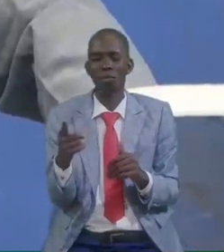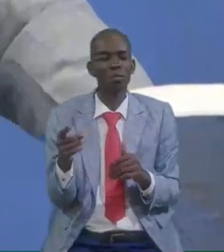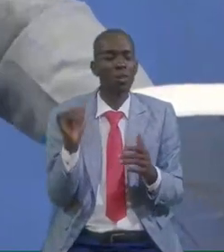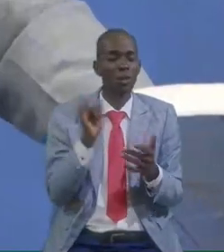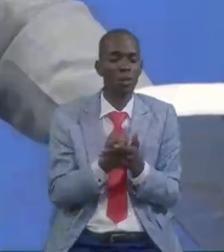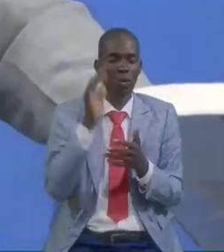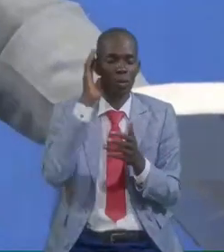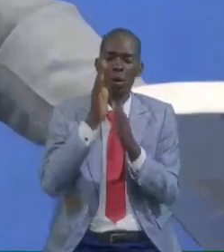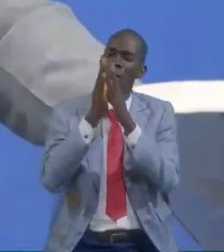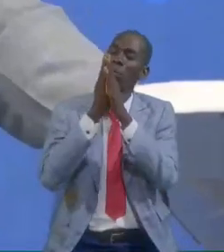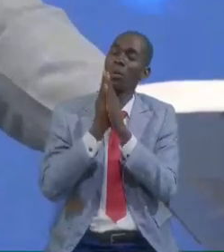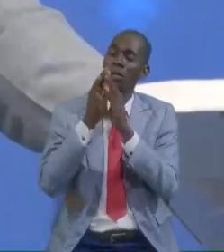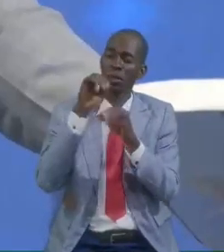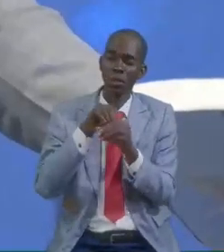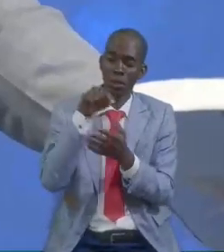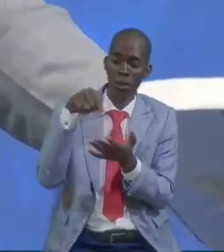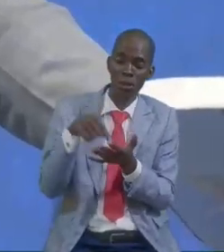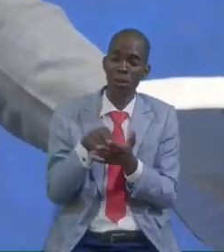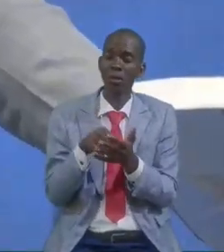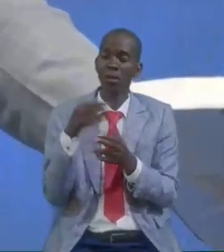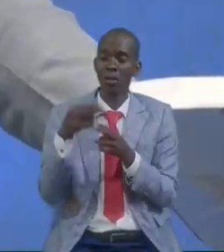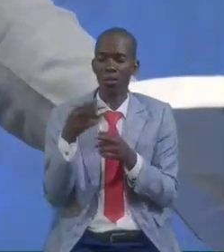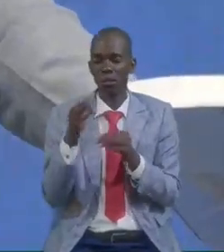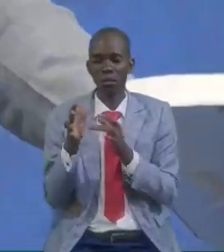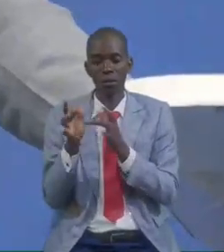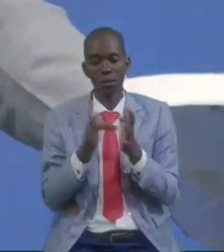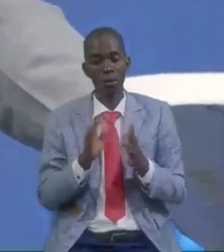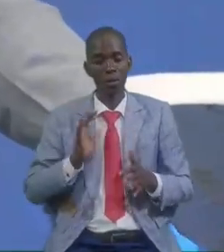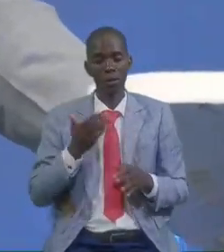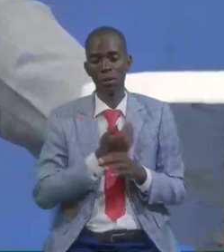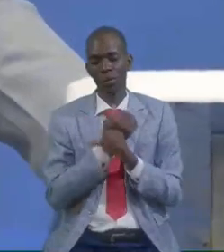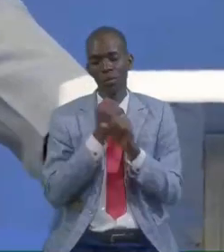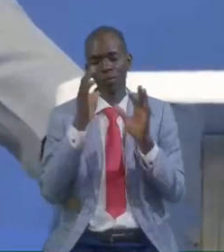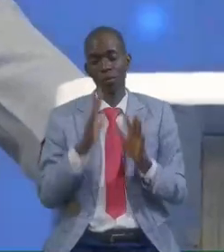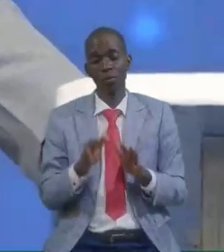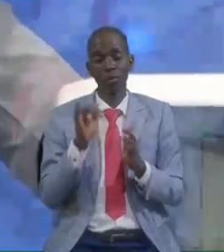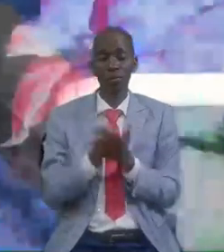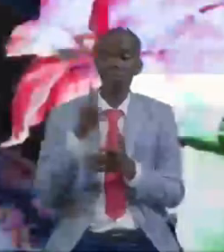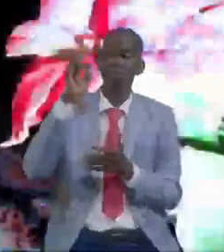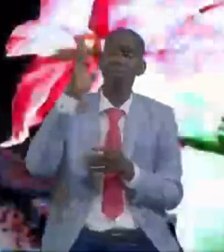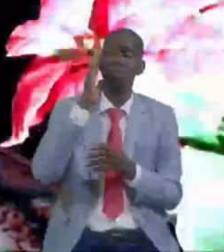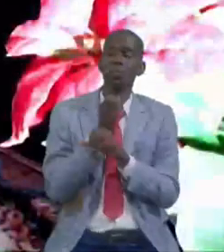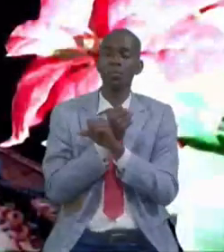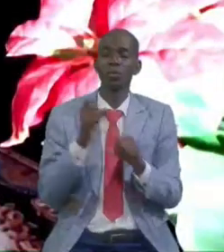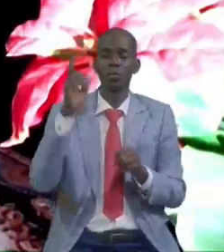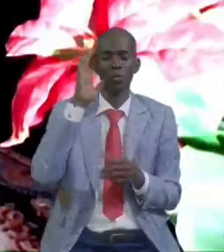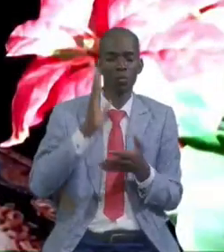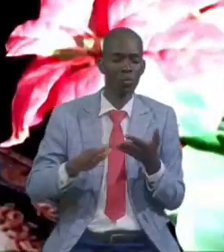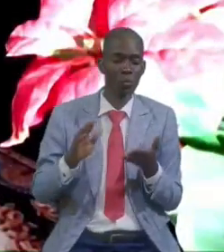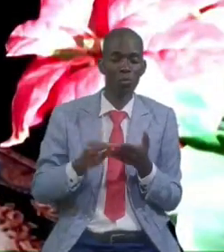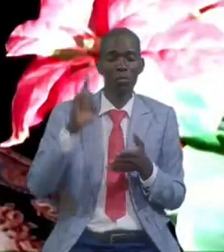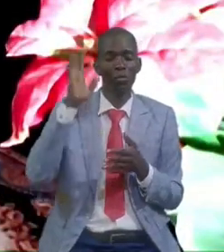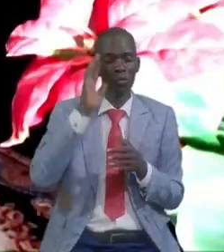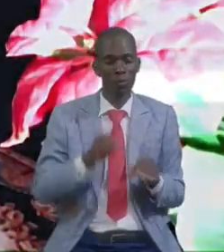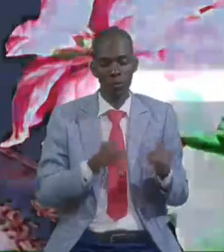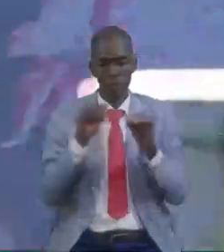name of Jesus, Jésus, our Savior, notre that sauveur, you will save, que tu you will forgive, tu you will set free, que